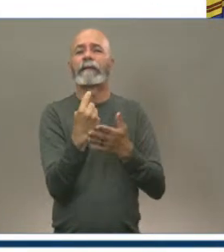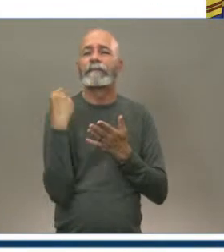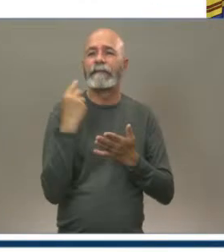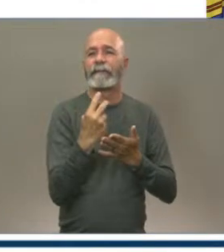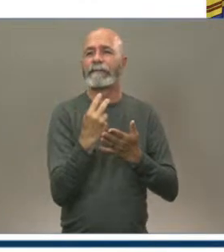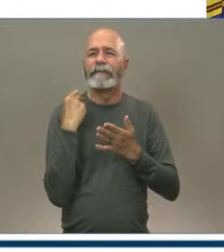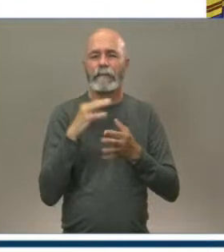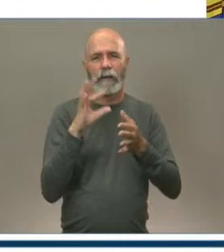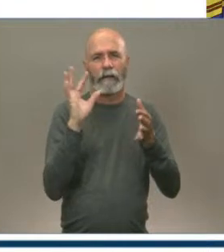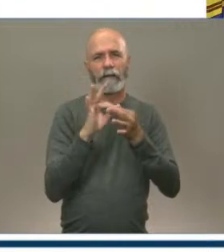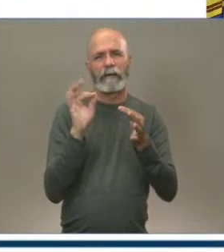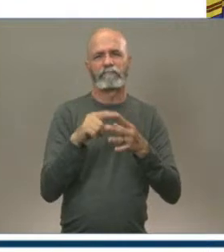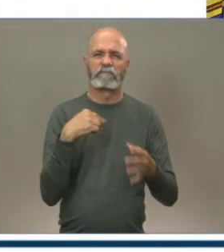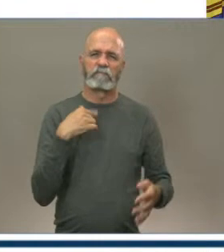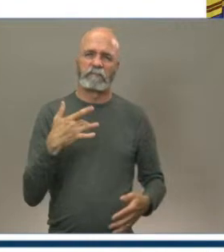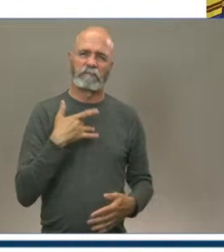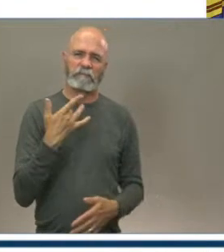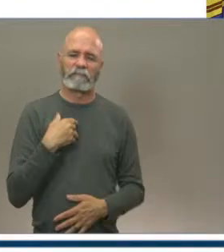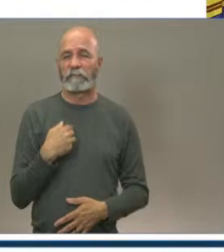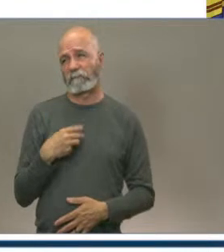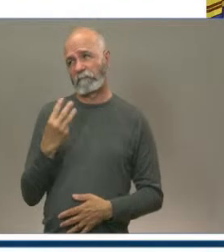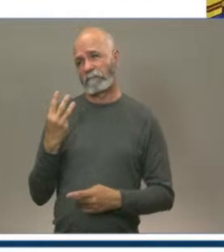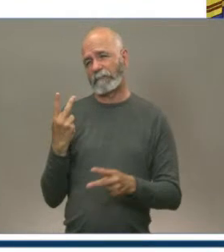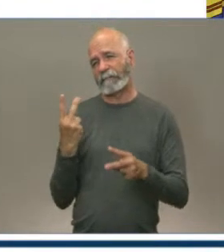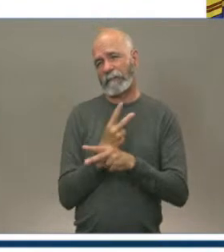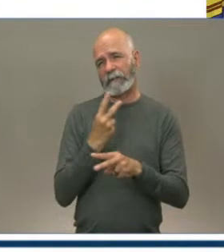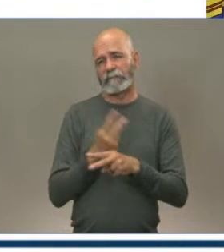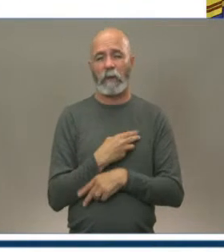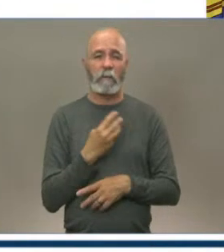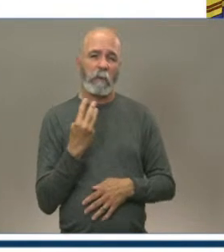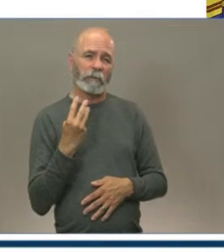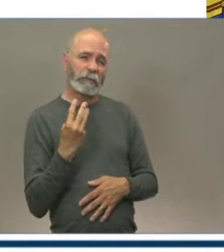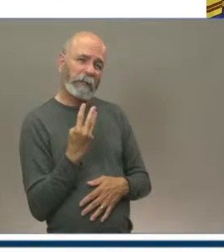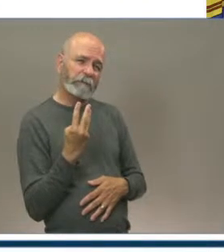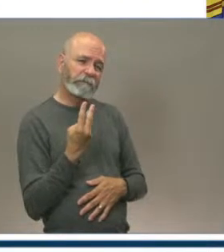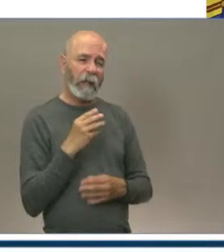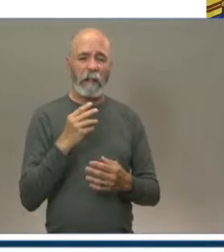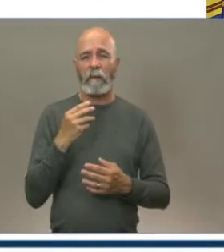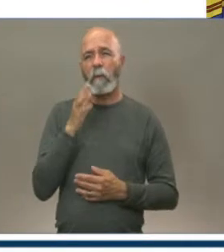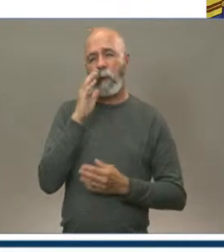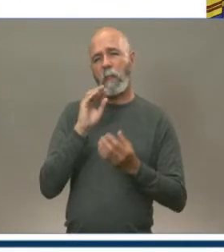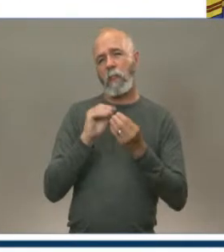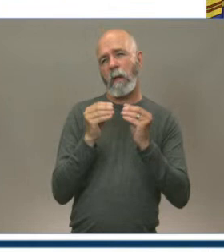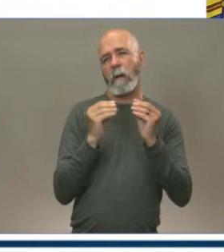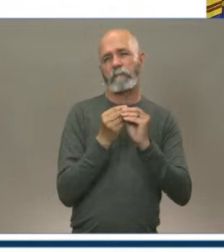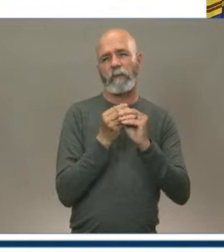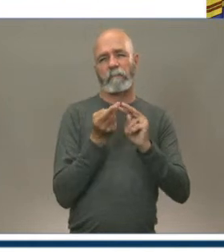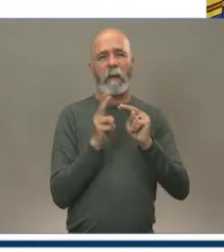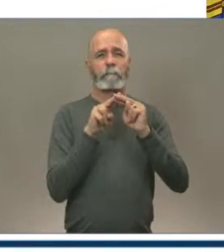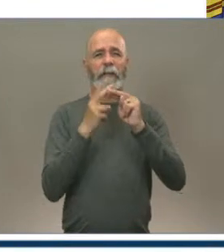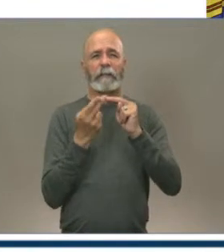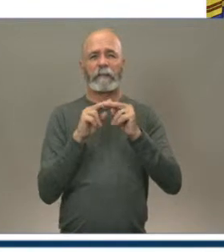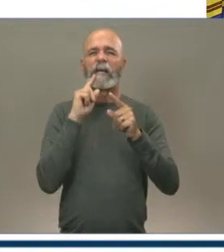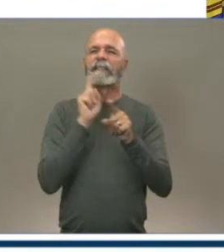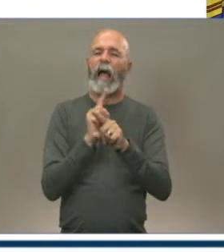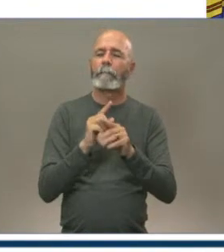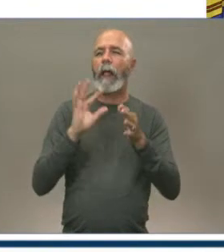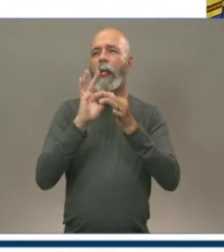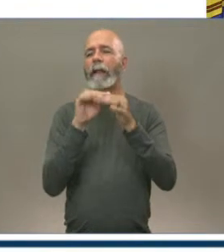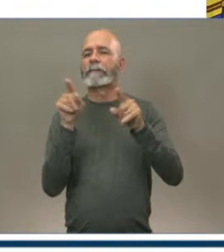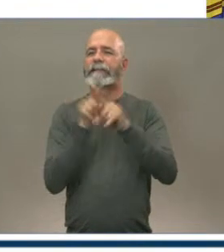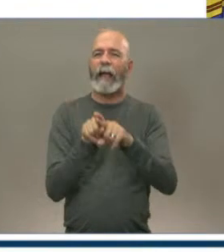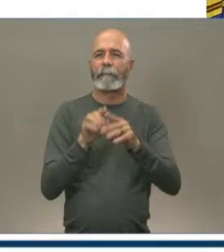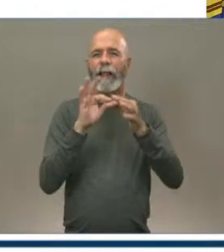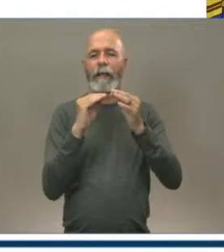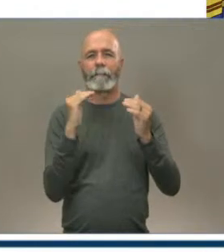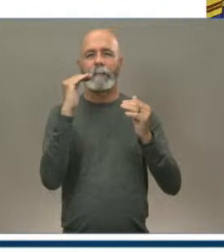midweek. You said that the same thing the Friday before that. It seems like the numbers are not coming down. They keep going